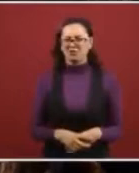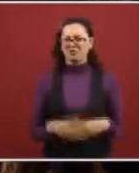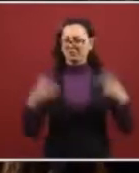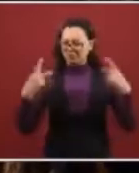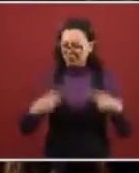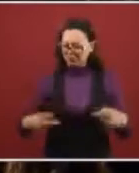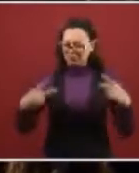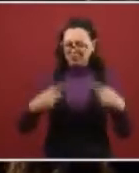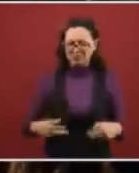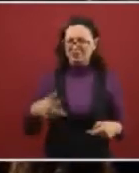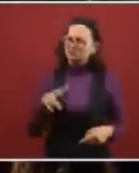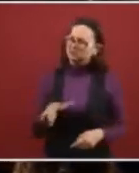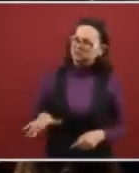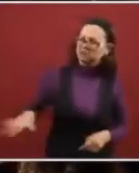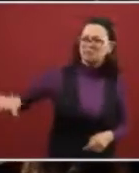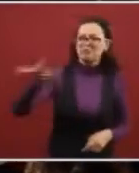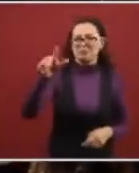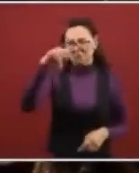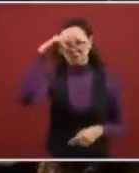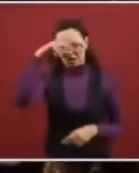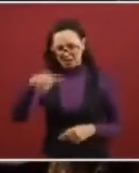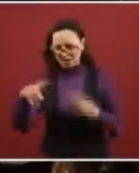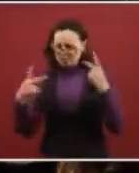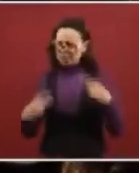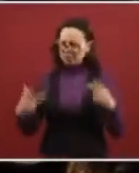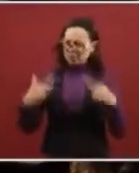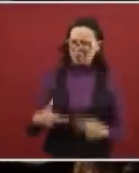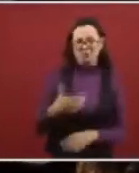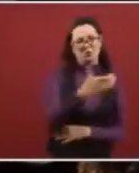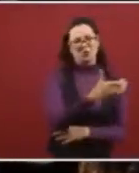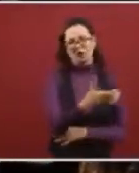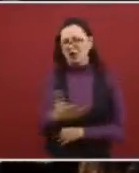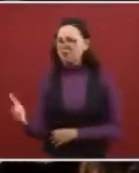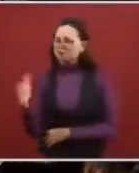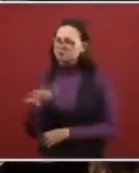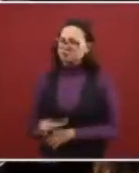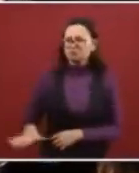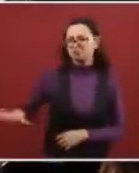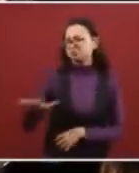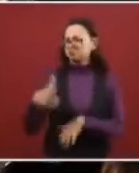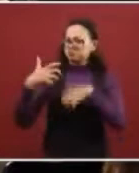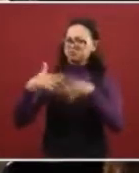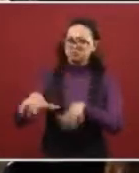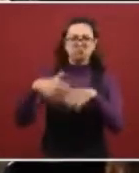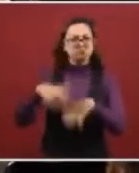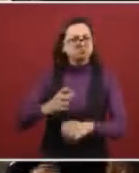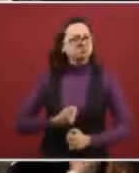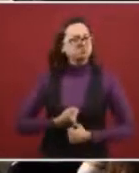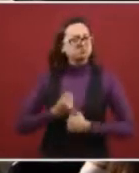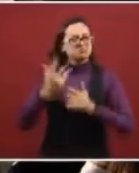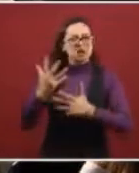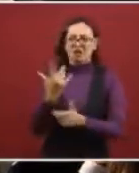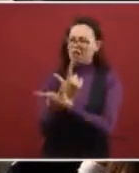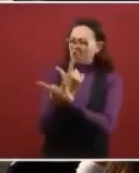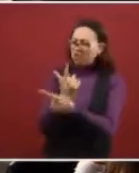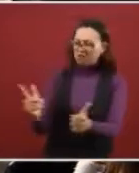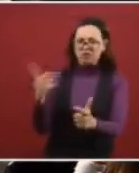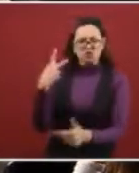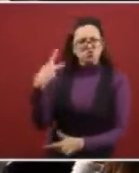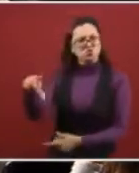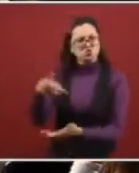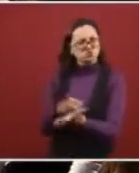los mexicanos. Nosotros vamos a respetar siempre el derecho de manifestación. And what about